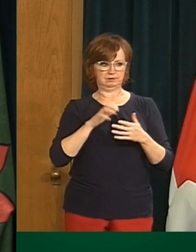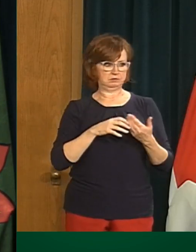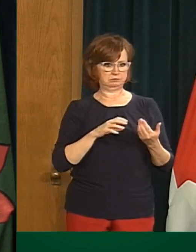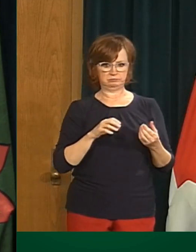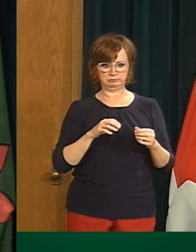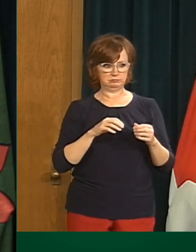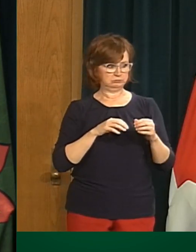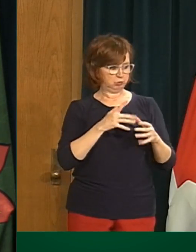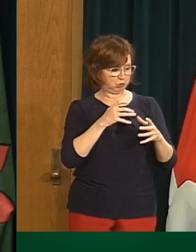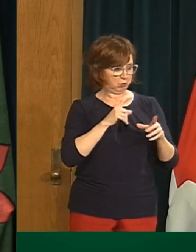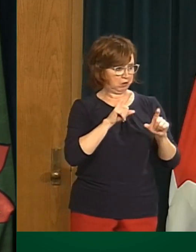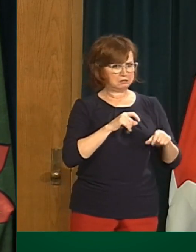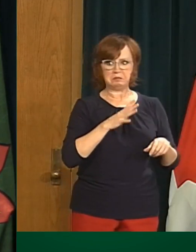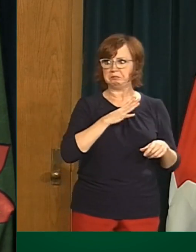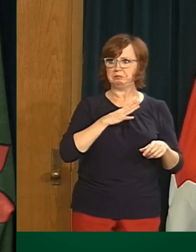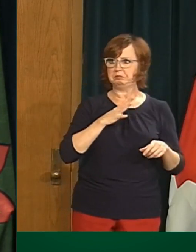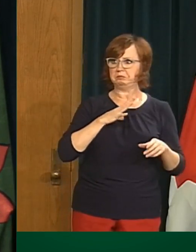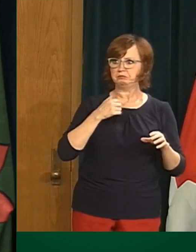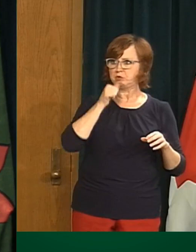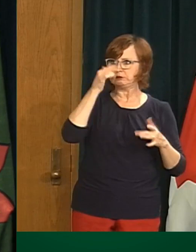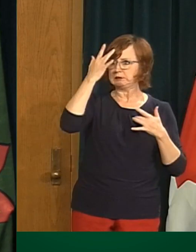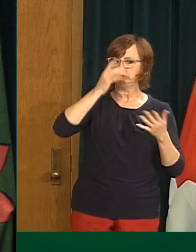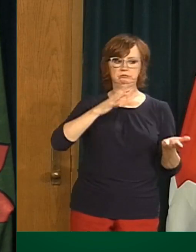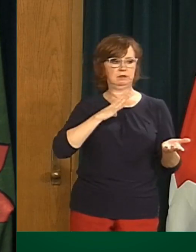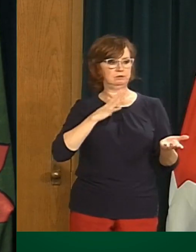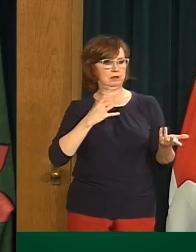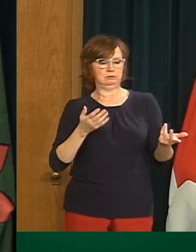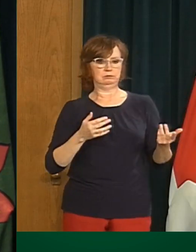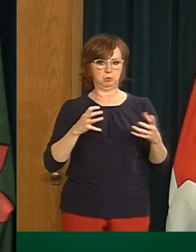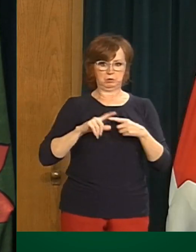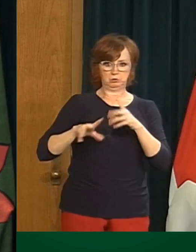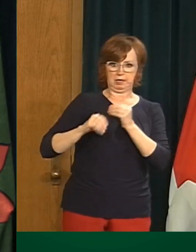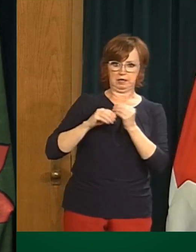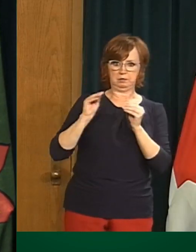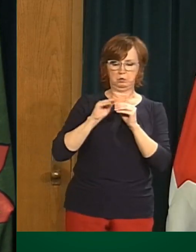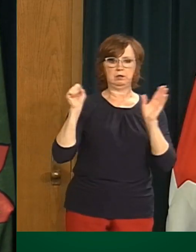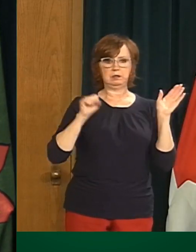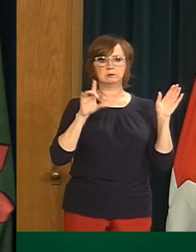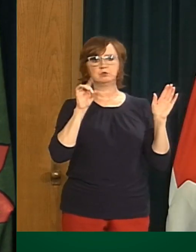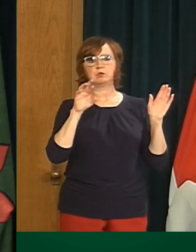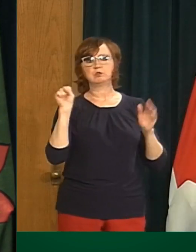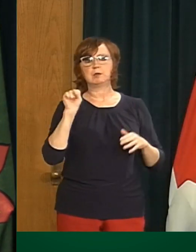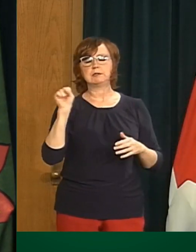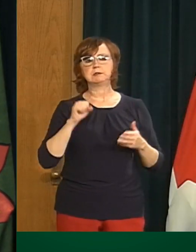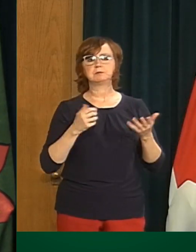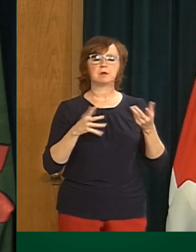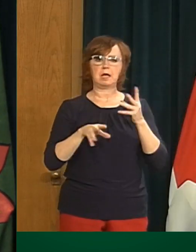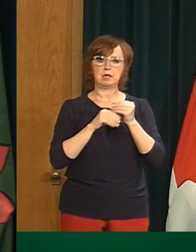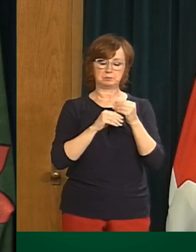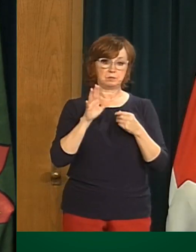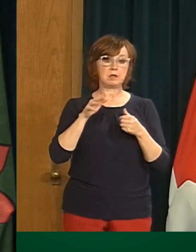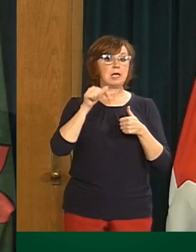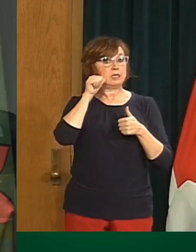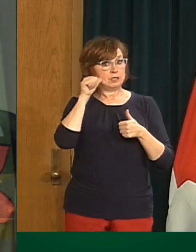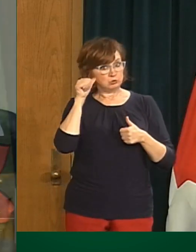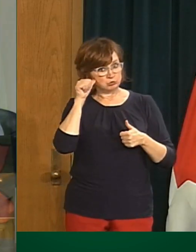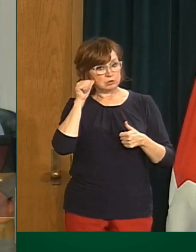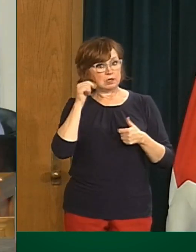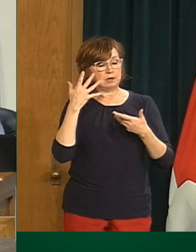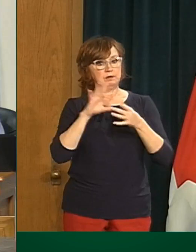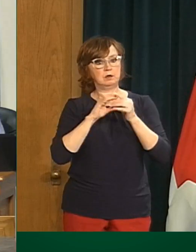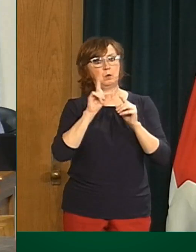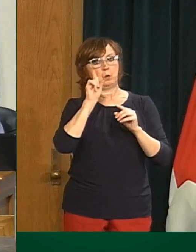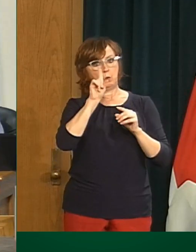a test that are presenting with one symptom. But Dr. Shahab, would you have anything to add to that? Yeah. So as I mentioned yesterday, our overall test positive rate is